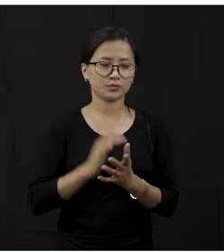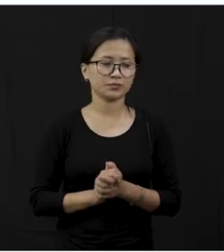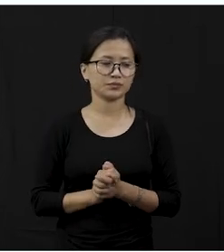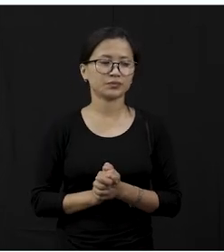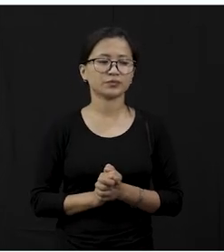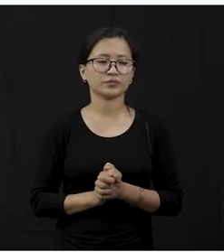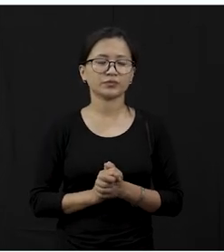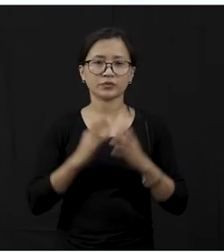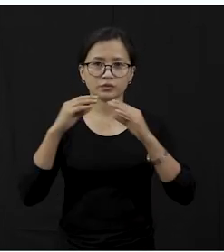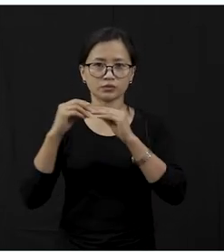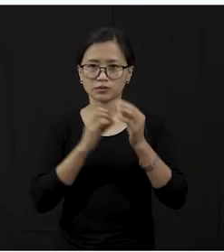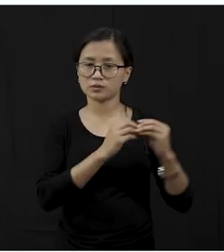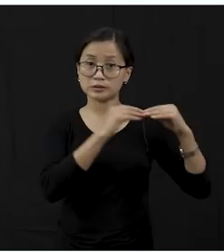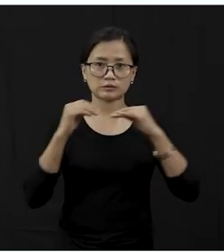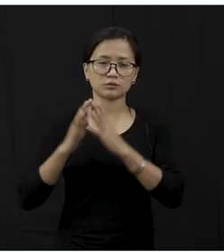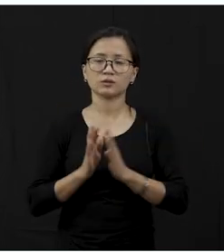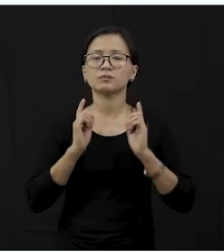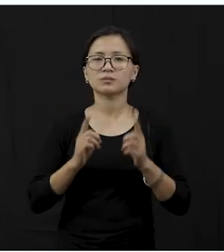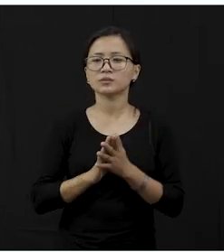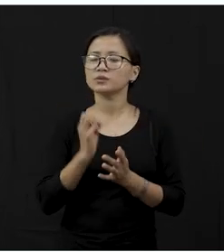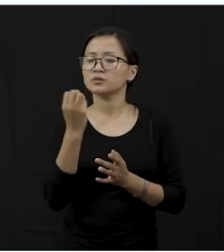53,214. So you write